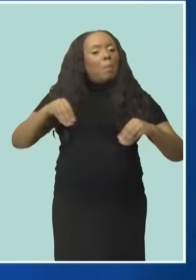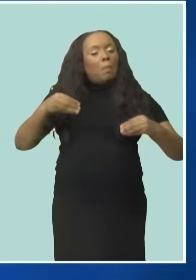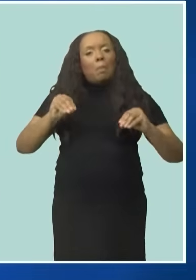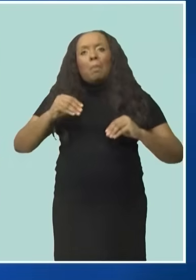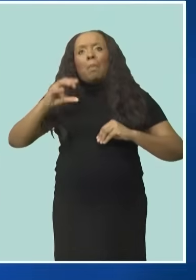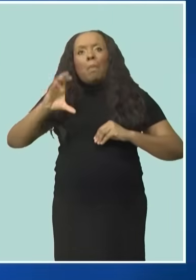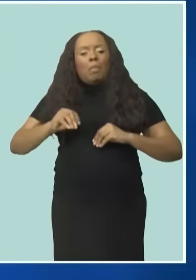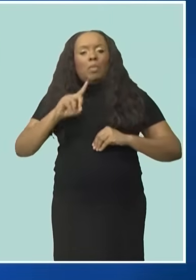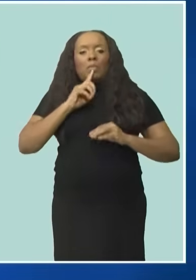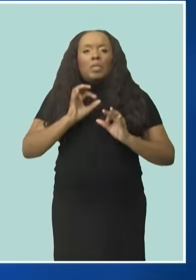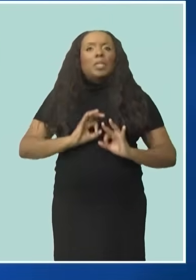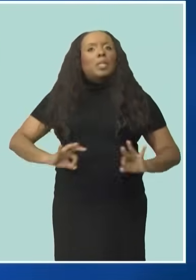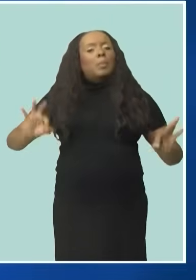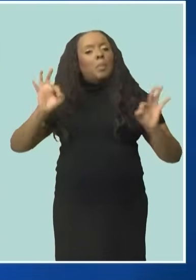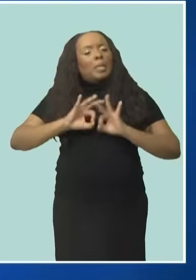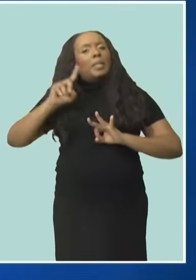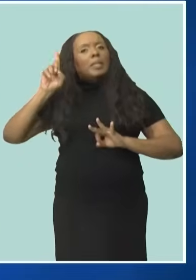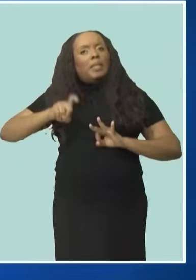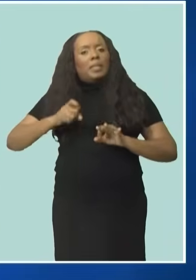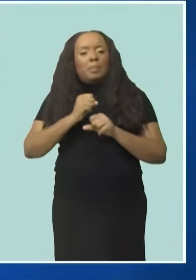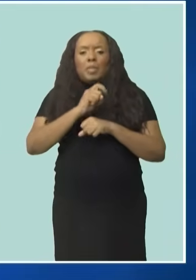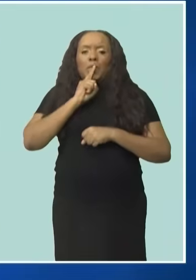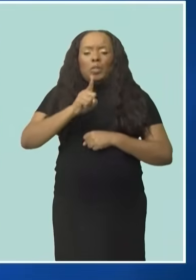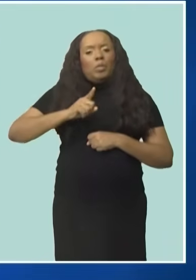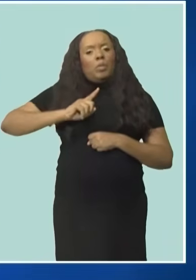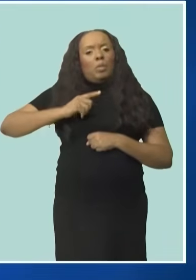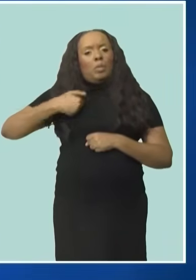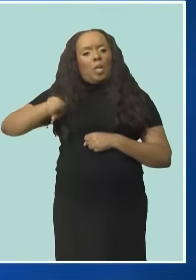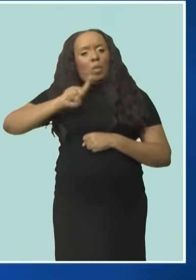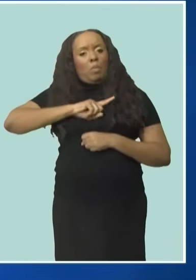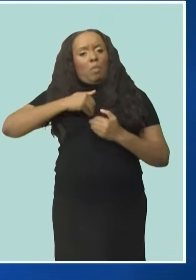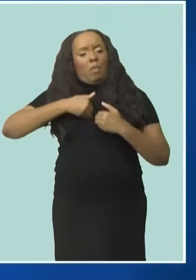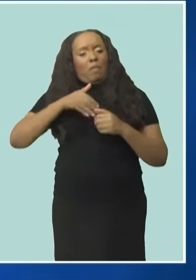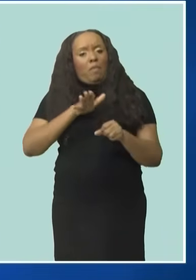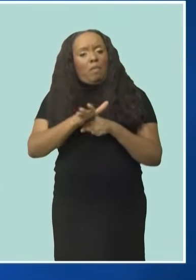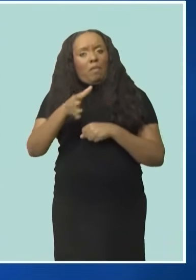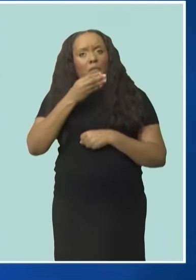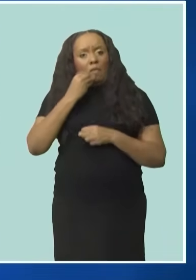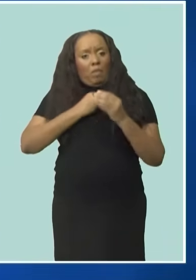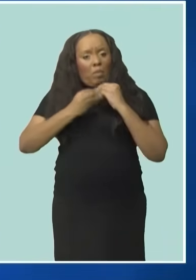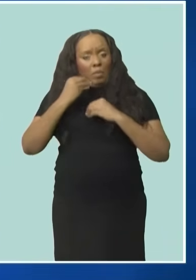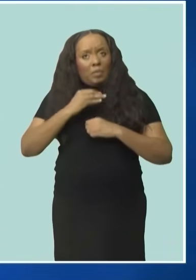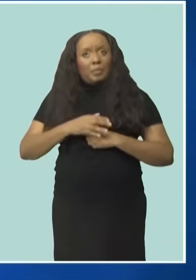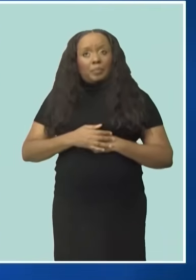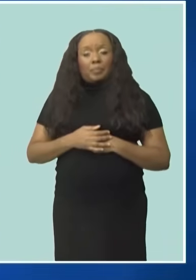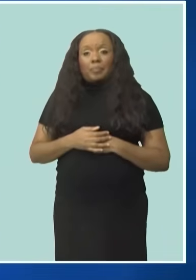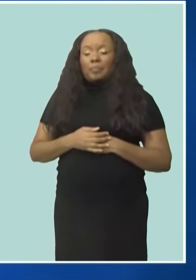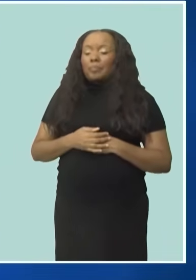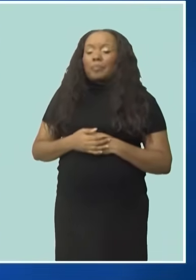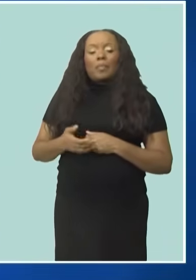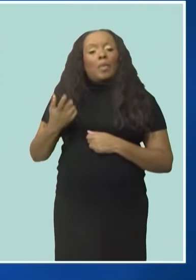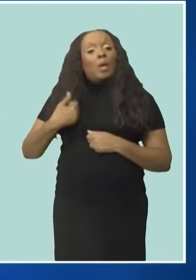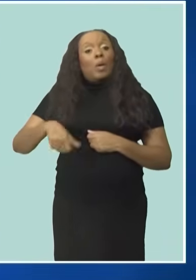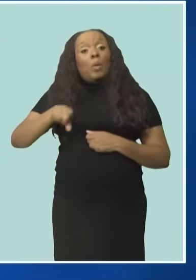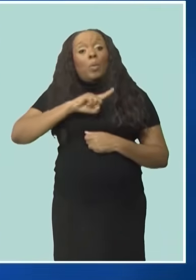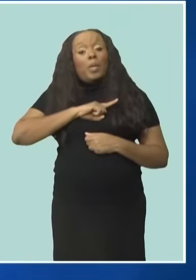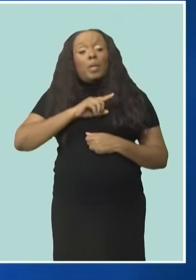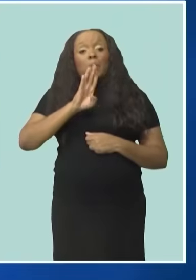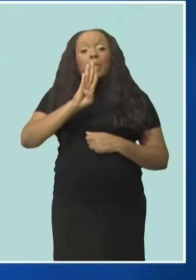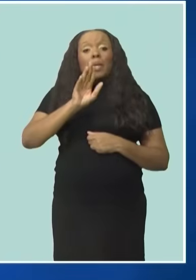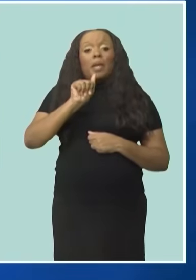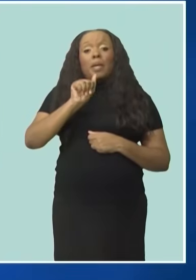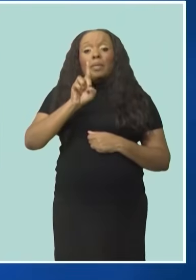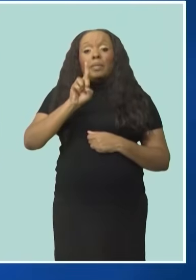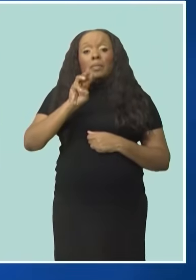securing food security. Through strategic partnership, the BADMC has, 1, developed value-added